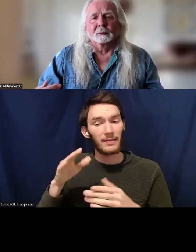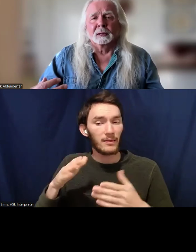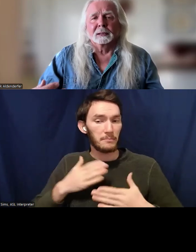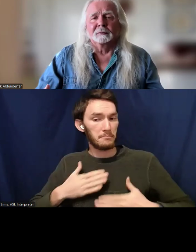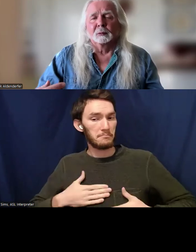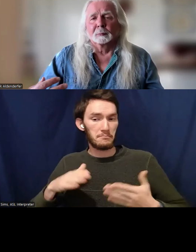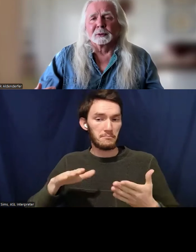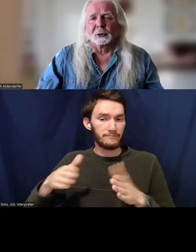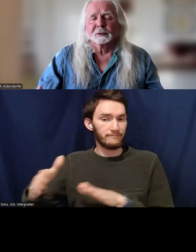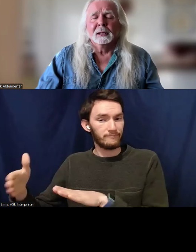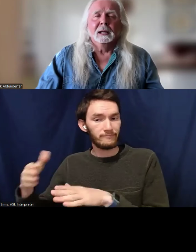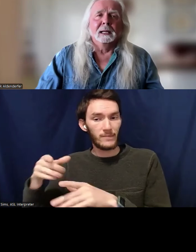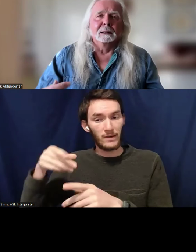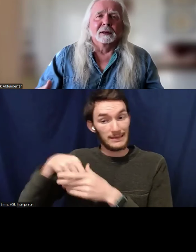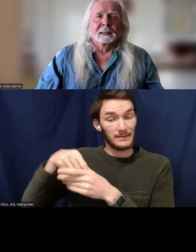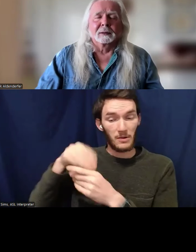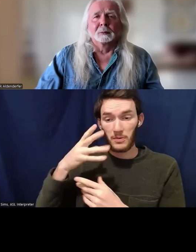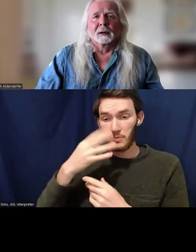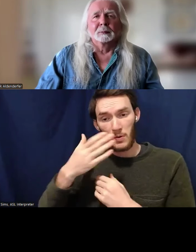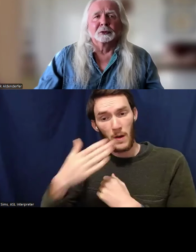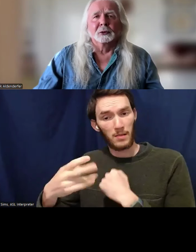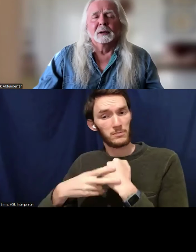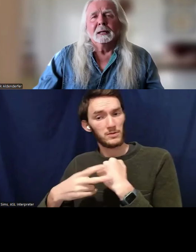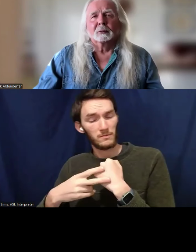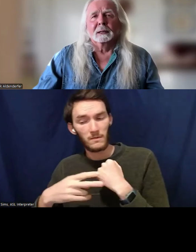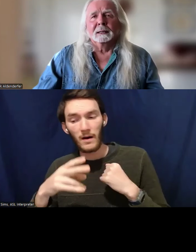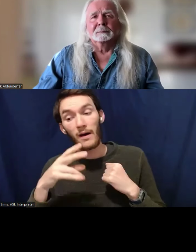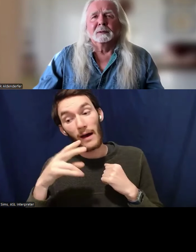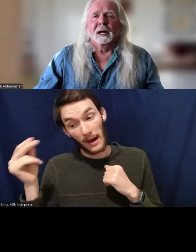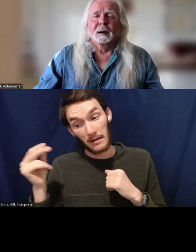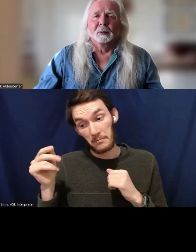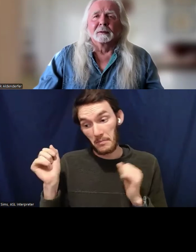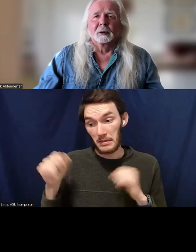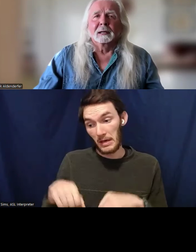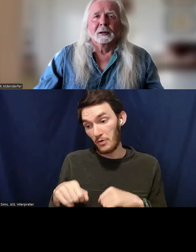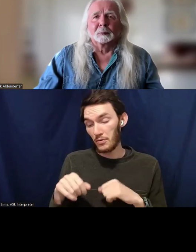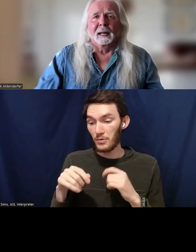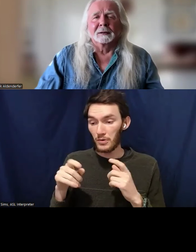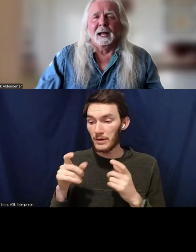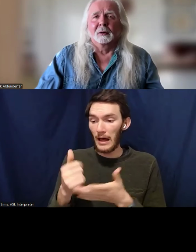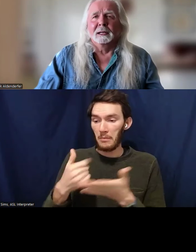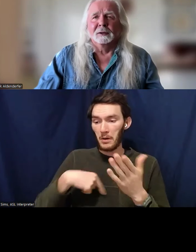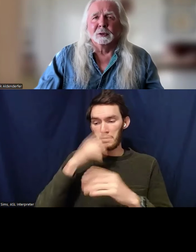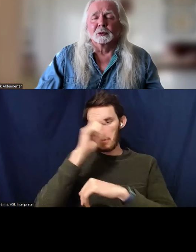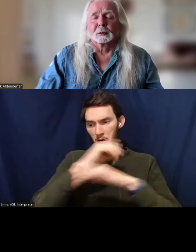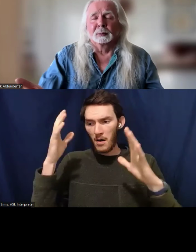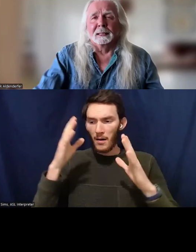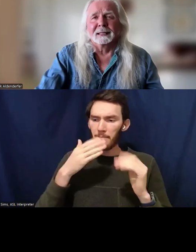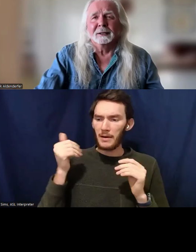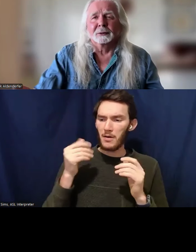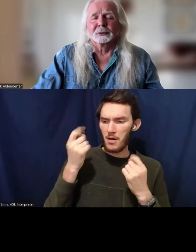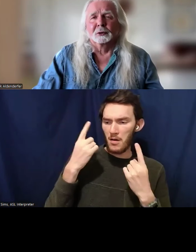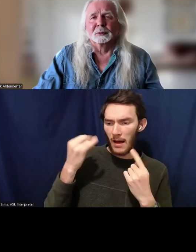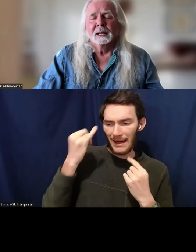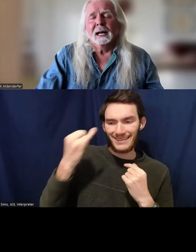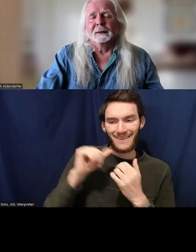actually relatively well preserved. And in fact, they were able to really come up with a very clear plan of how individuals were placed into